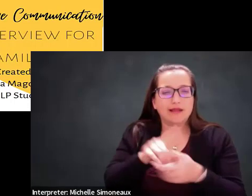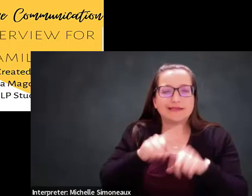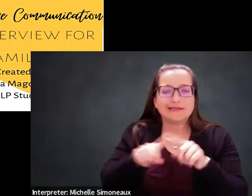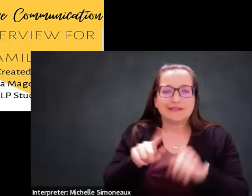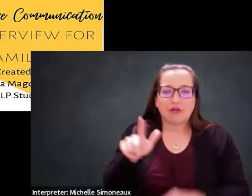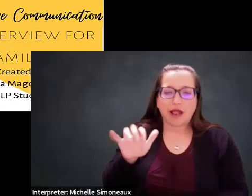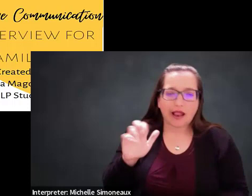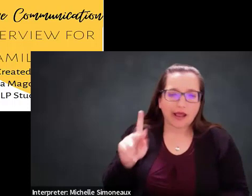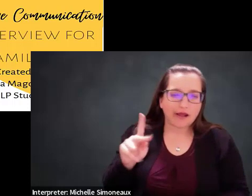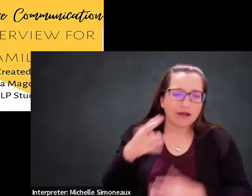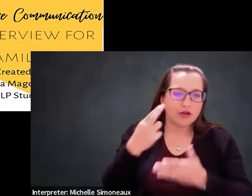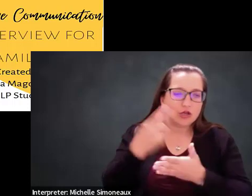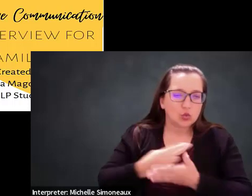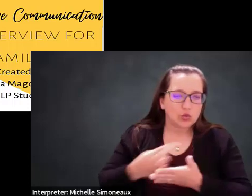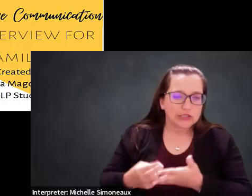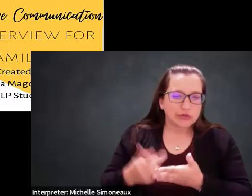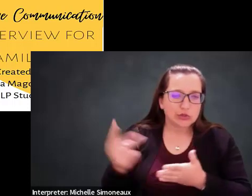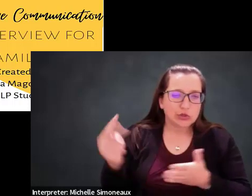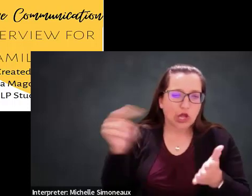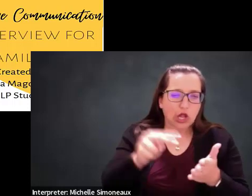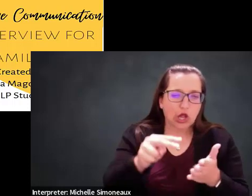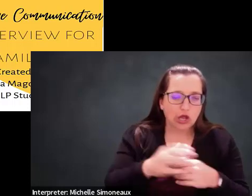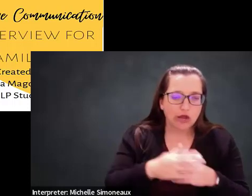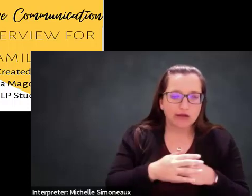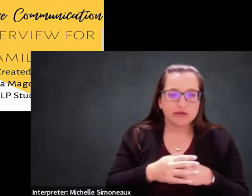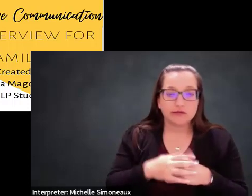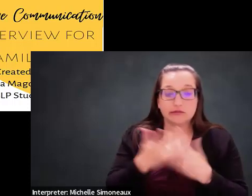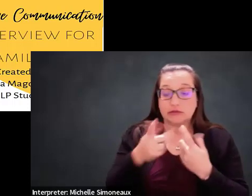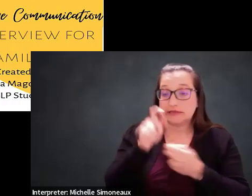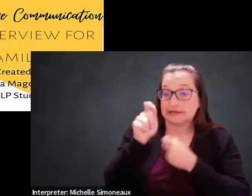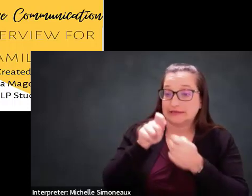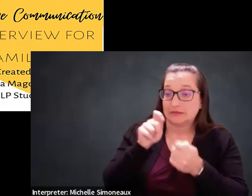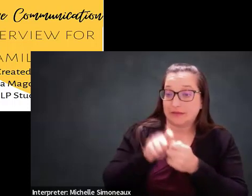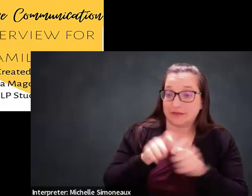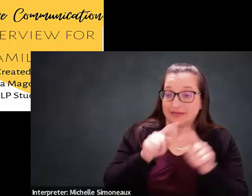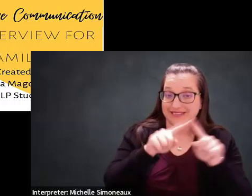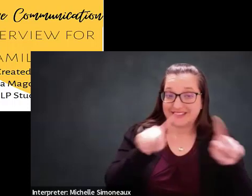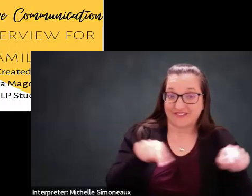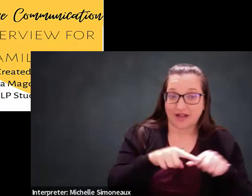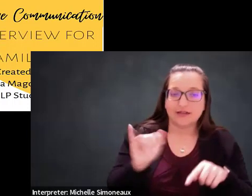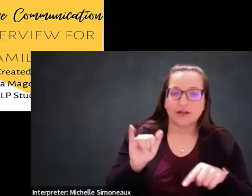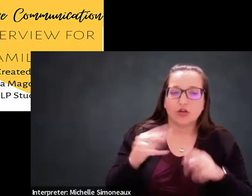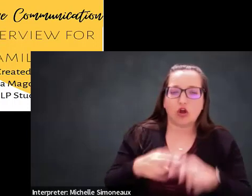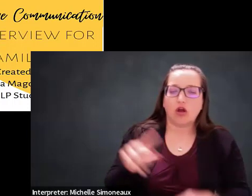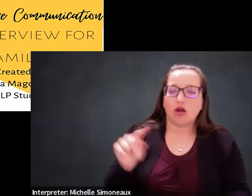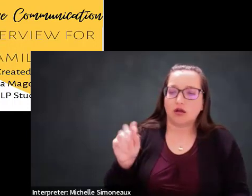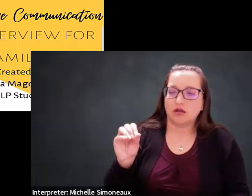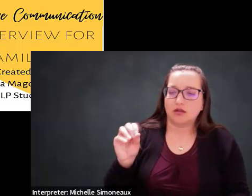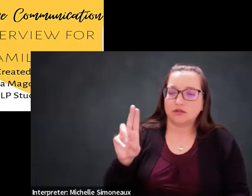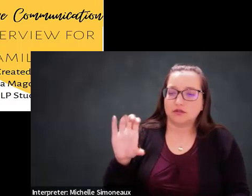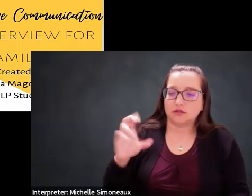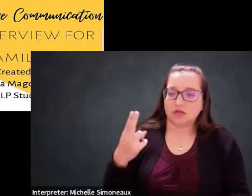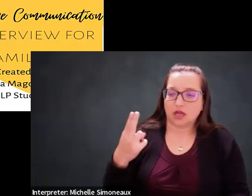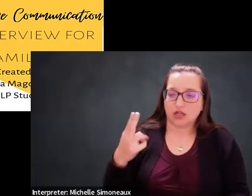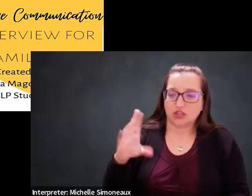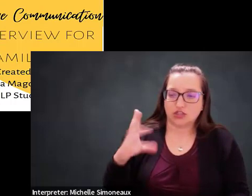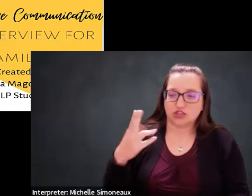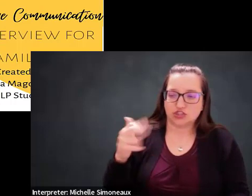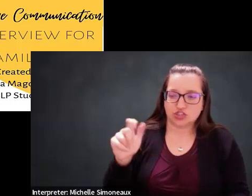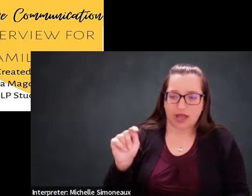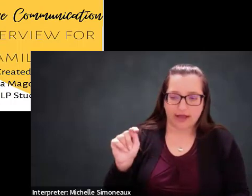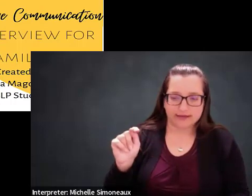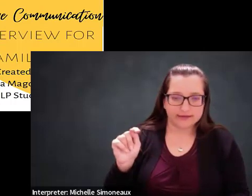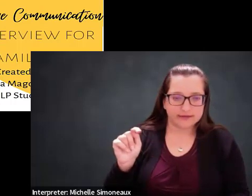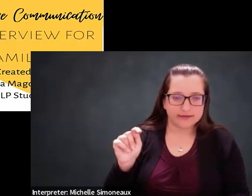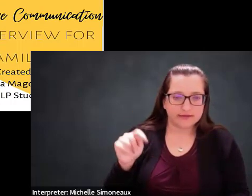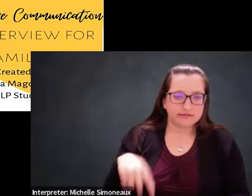guys can look at, um, whether it's specific devices. So touch chat as a device, maybe some of your students or children are using